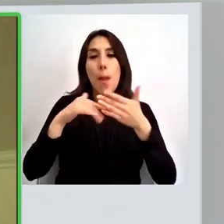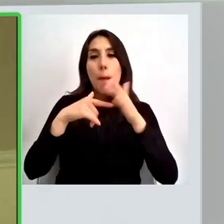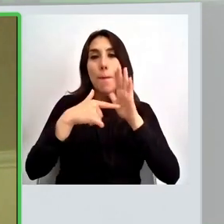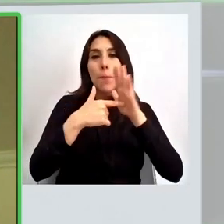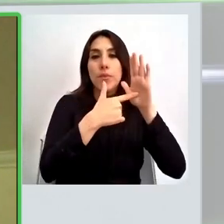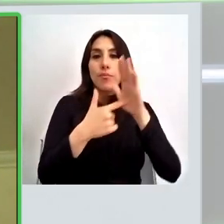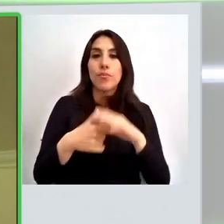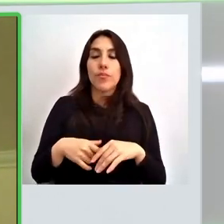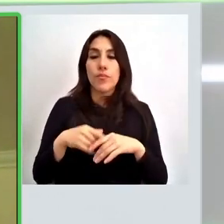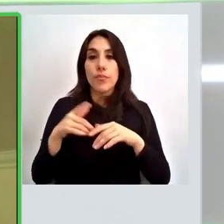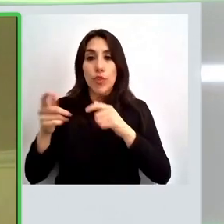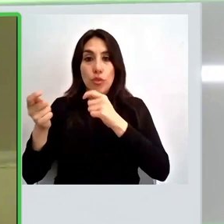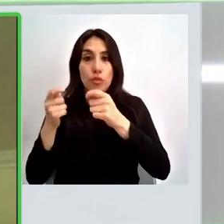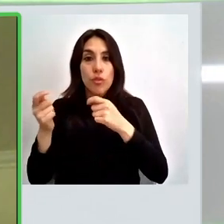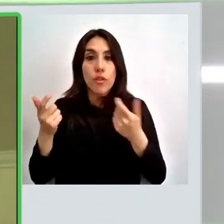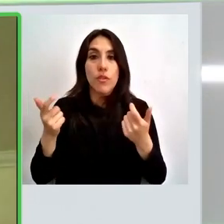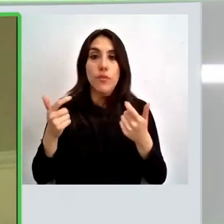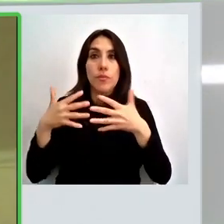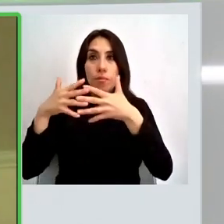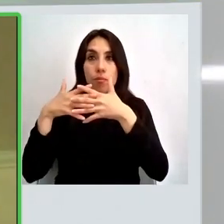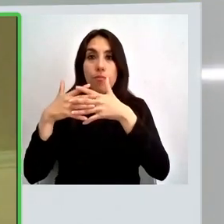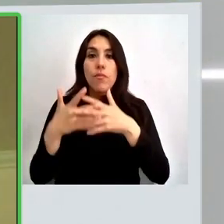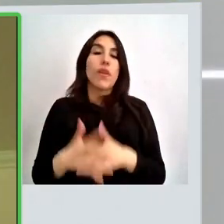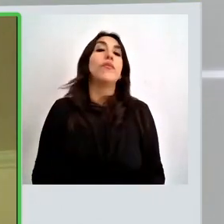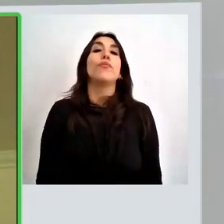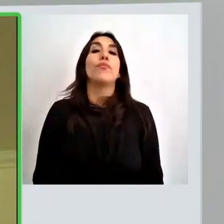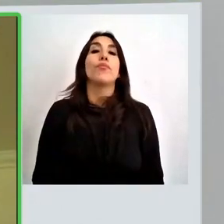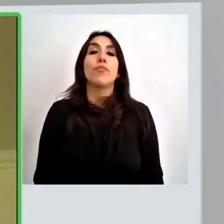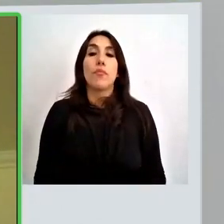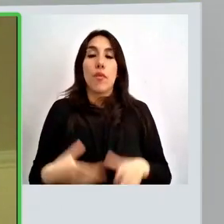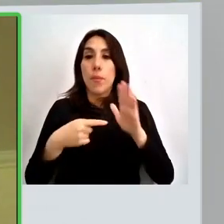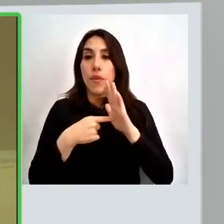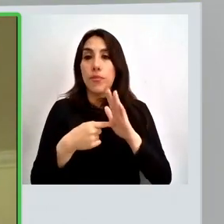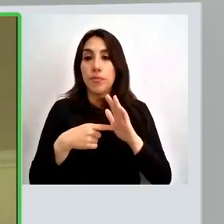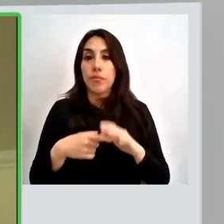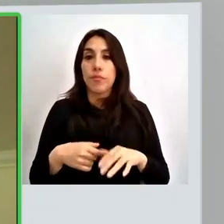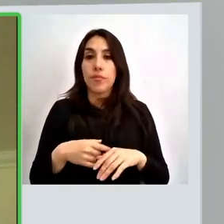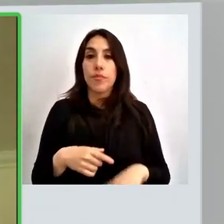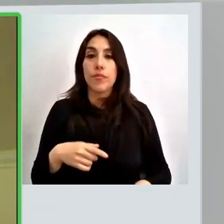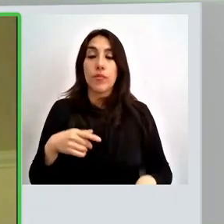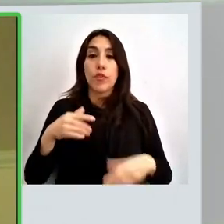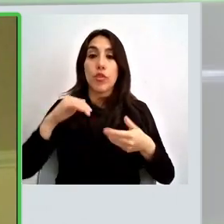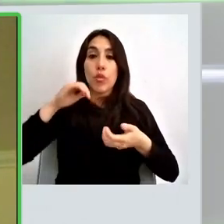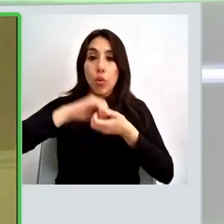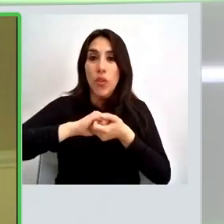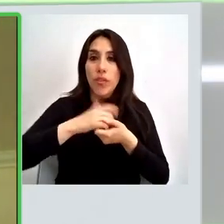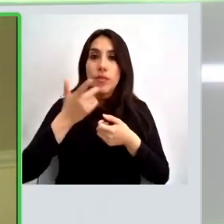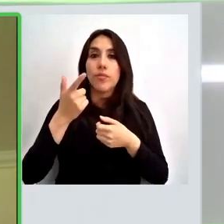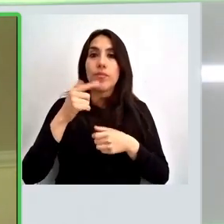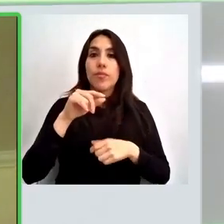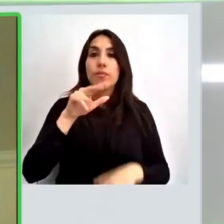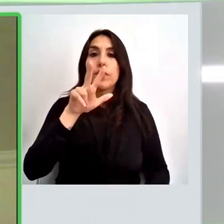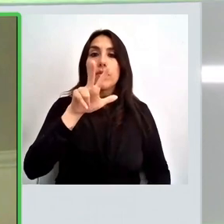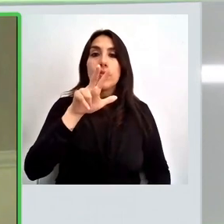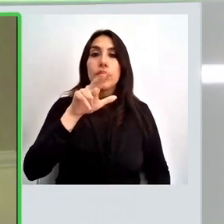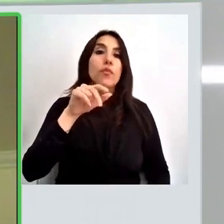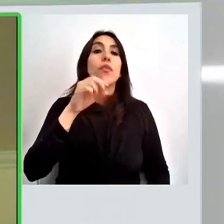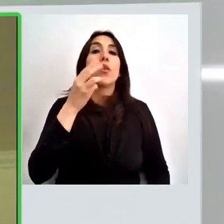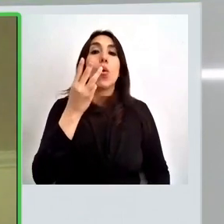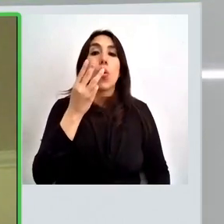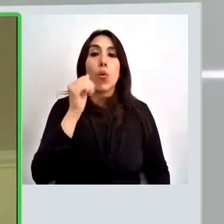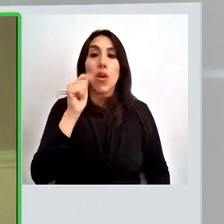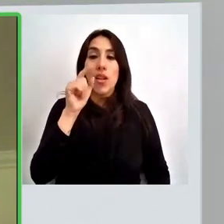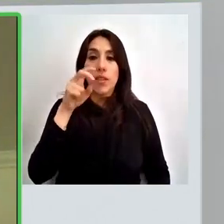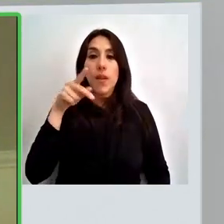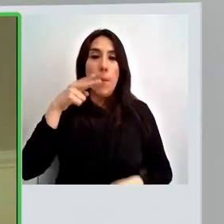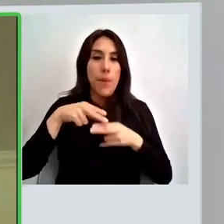Walgreens drugstore, it's an international company, big company now. Some years ago, they decided to hire